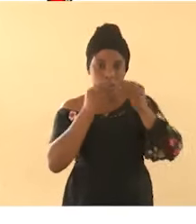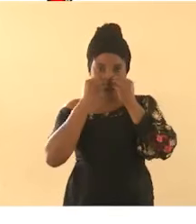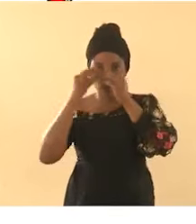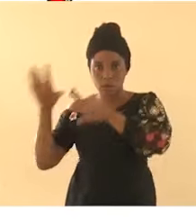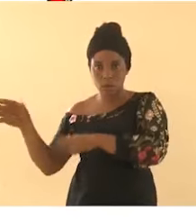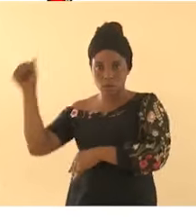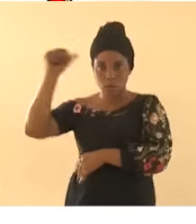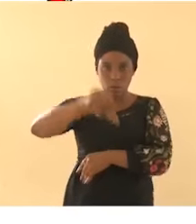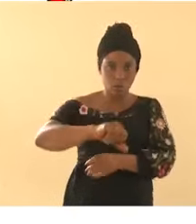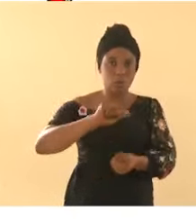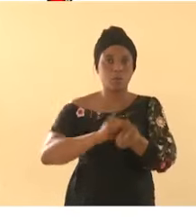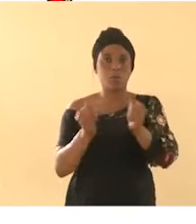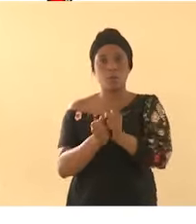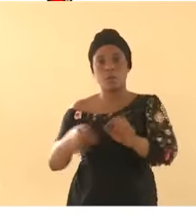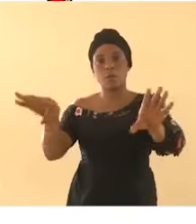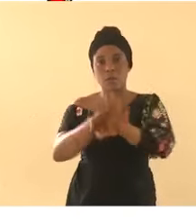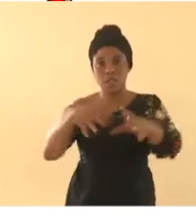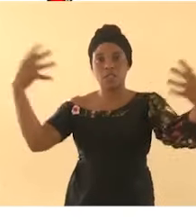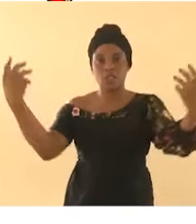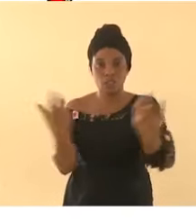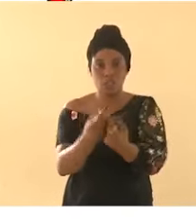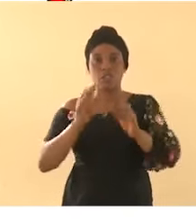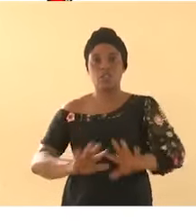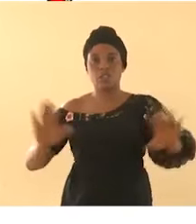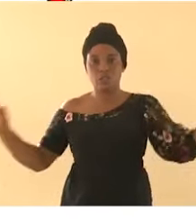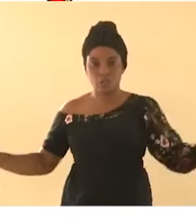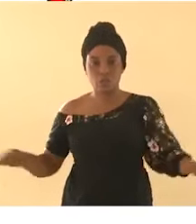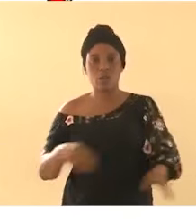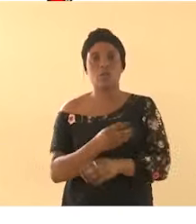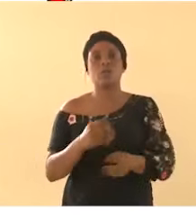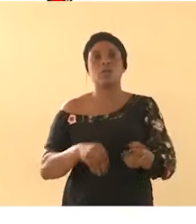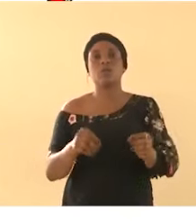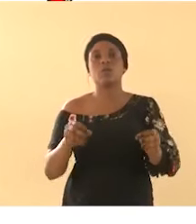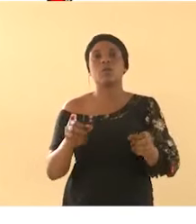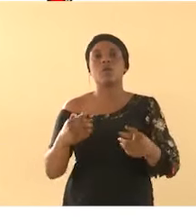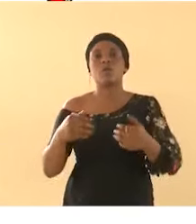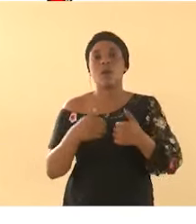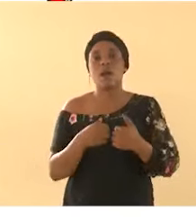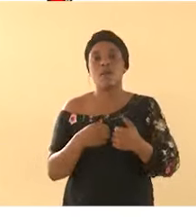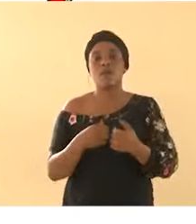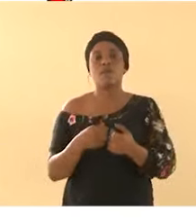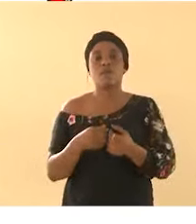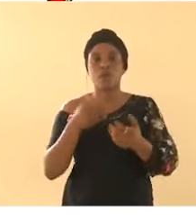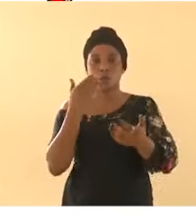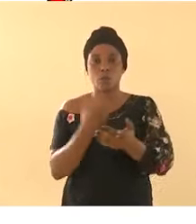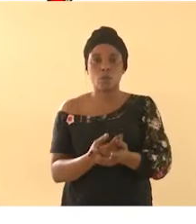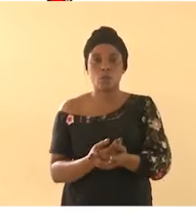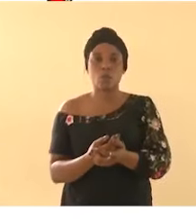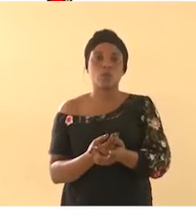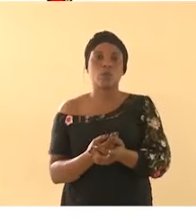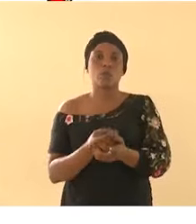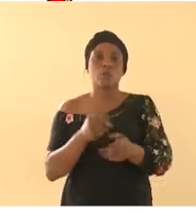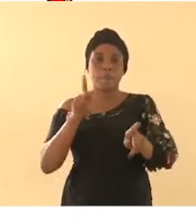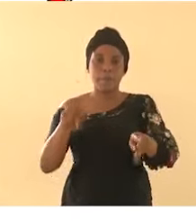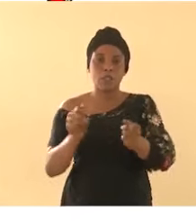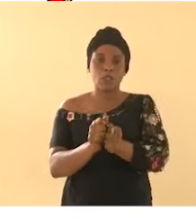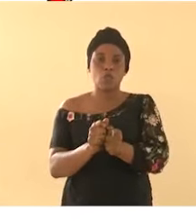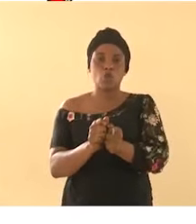violence, humiliation and condemnation, problem marriage, challenged children, or inability to find a suitable